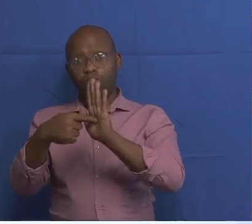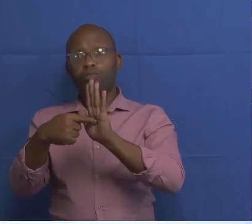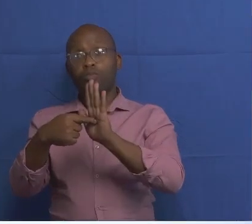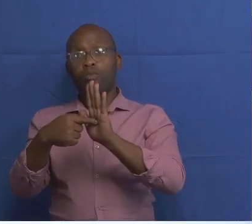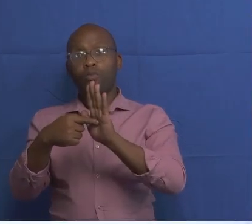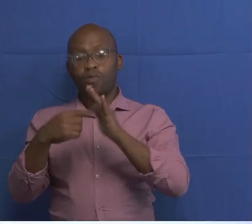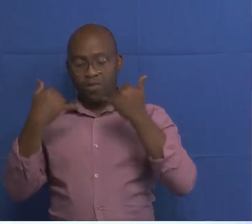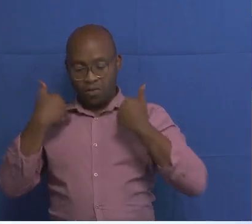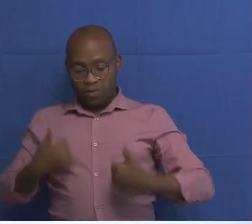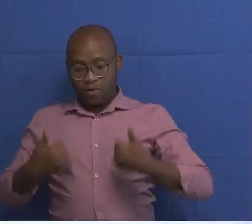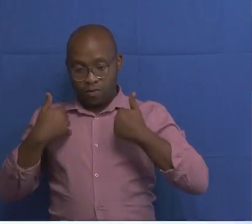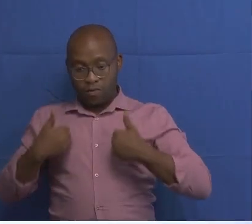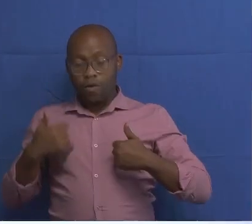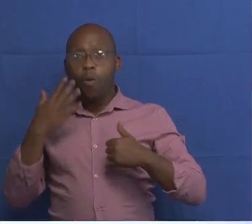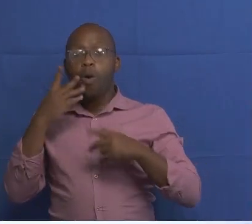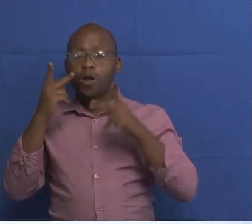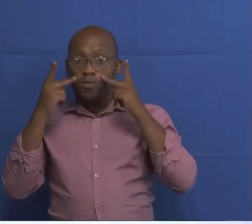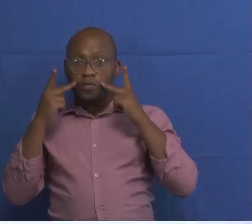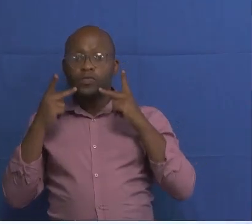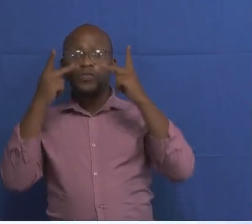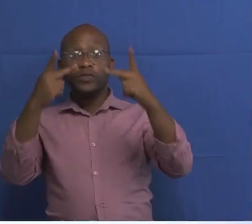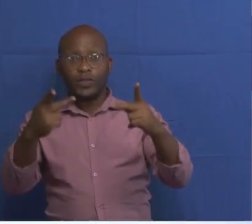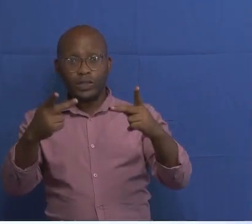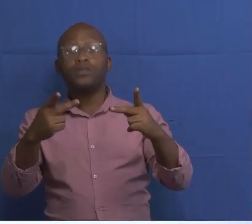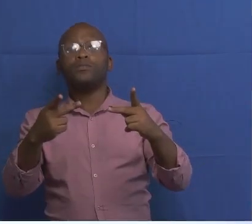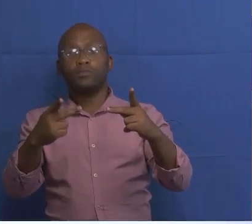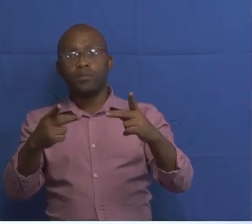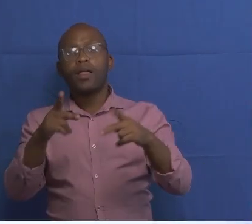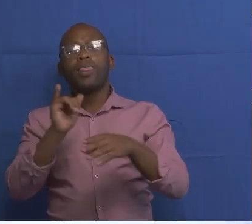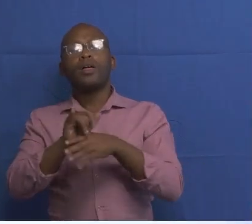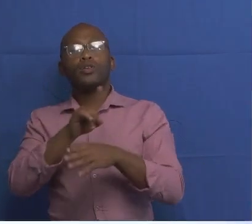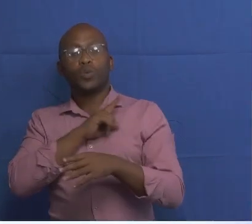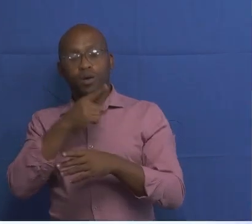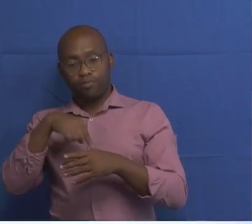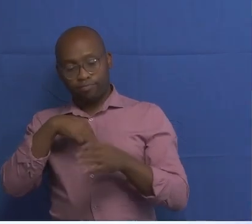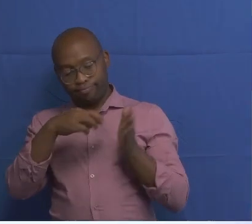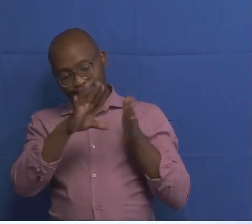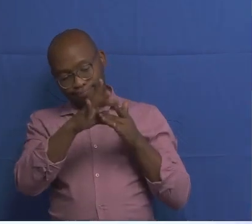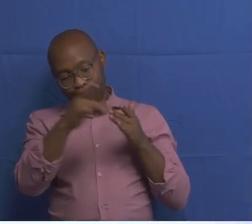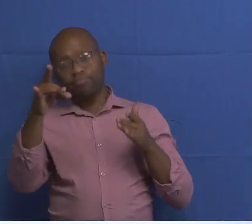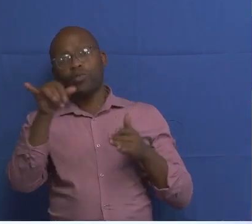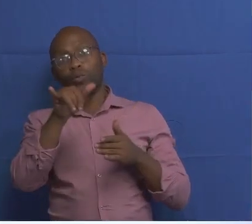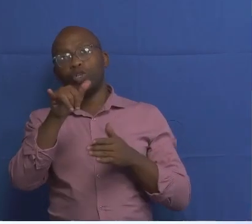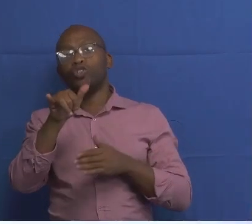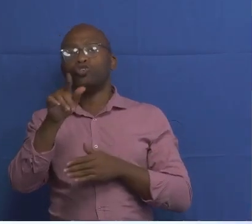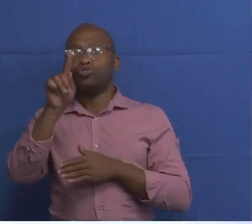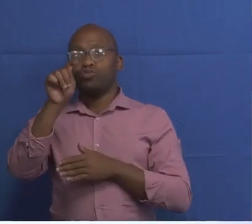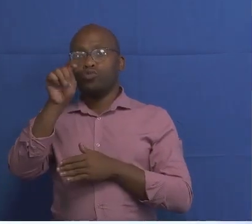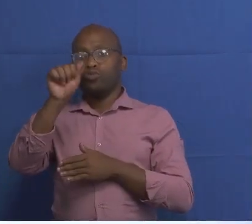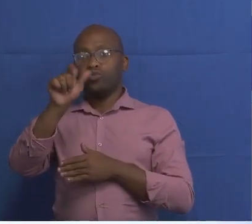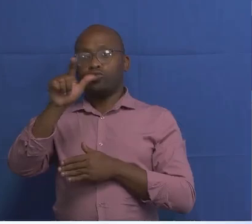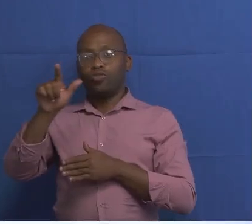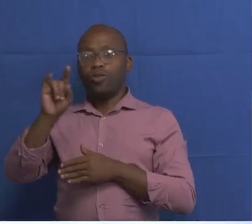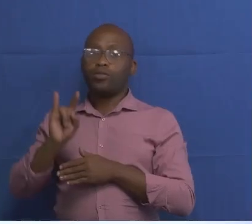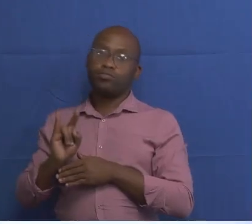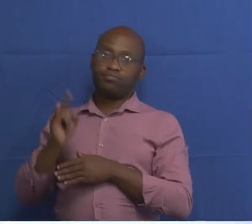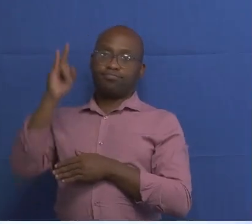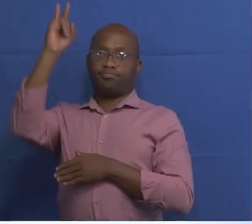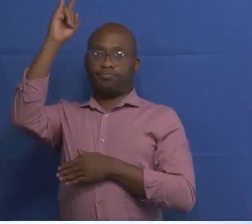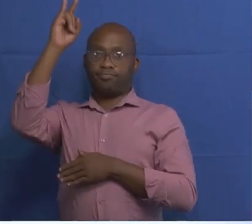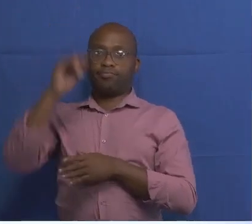the phenotype. Hence, our correct answer for the phenotype here is tall. Now, moving